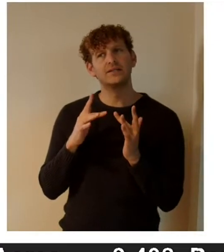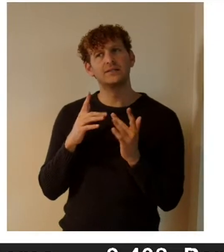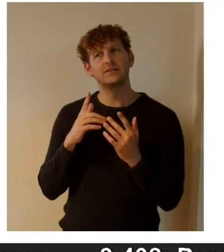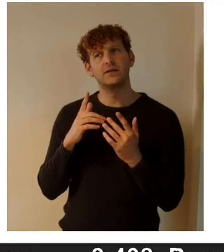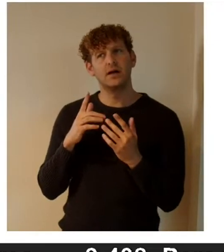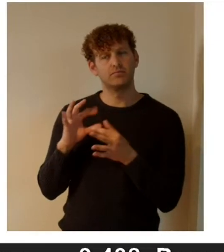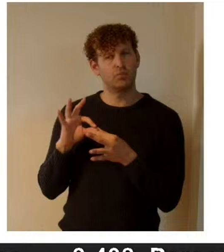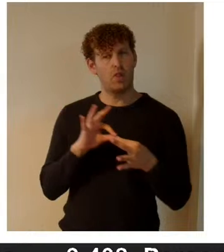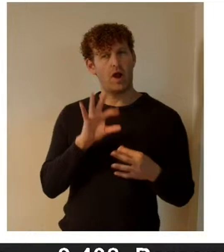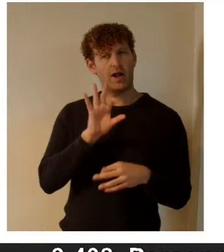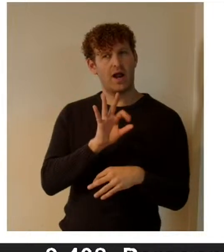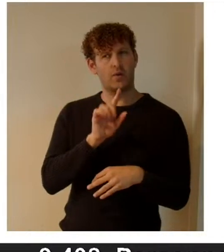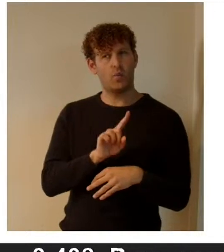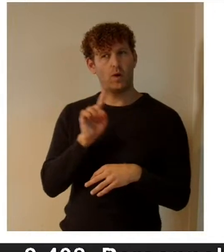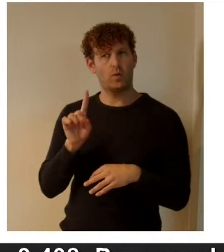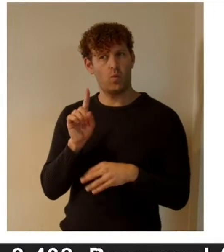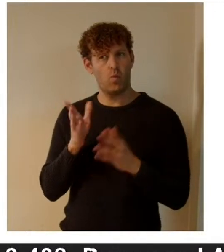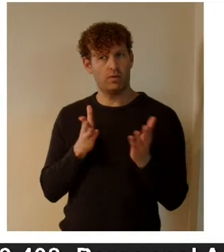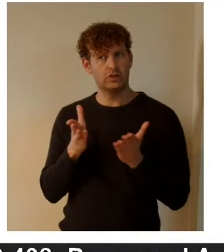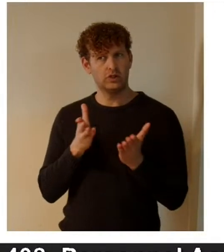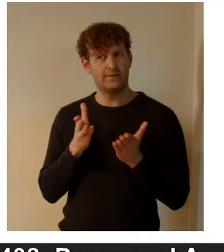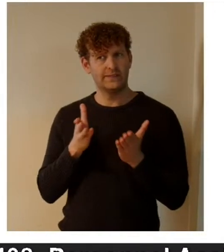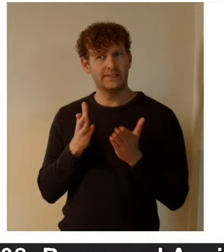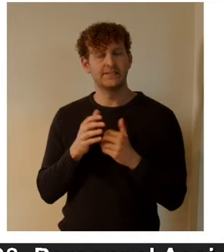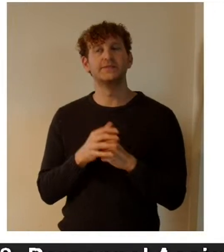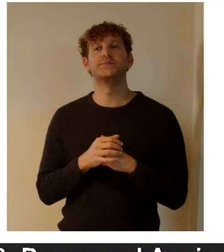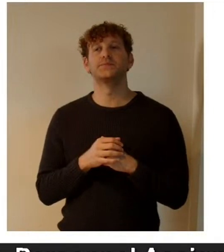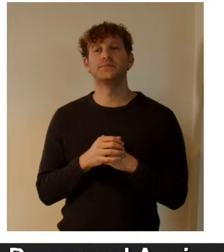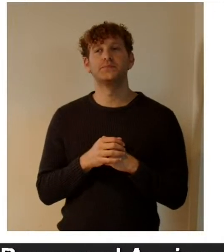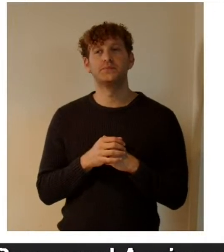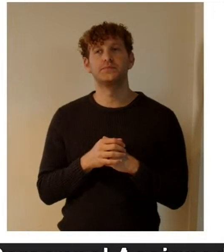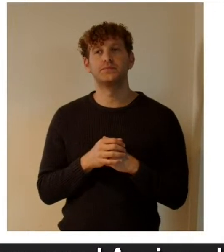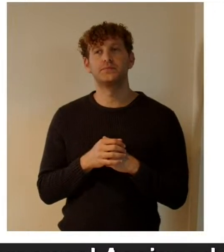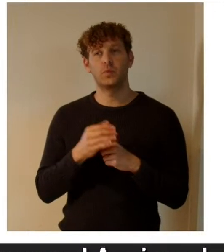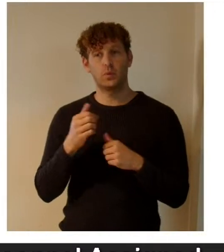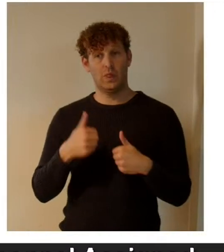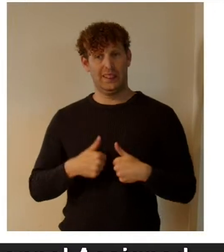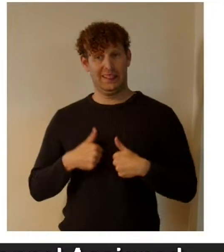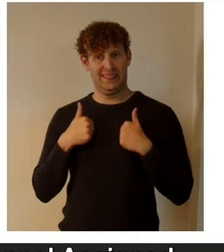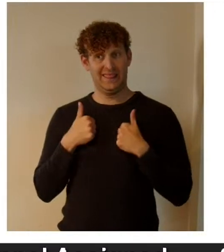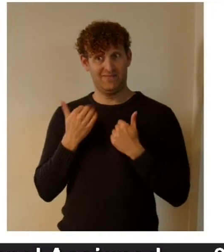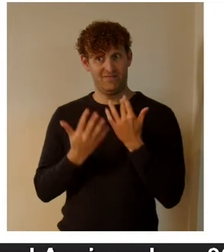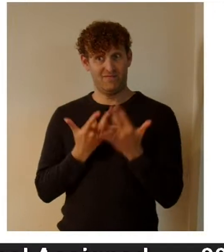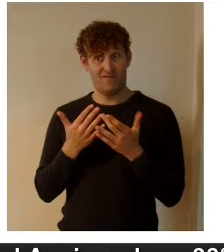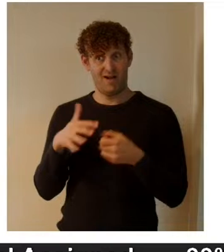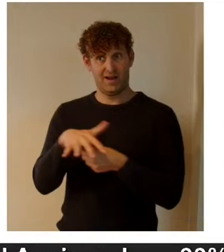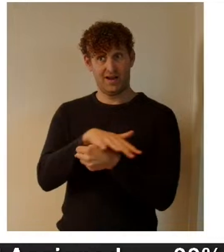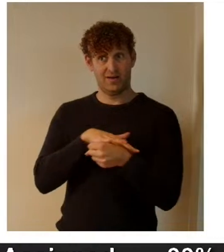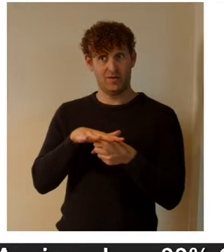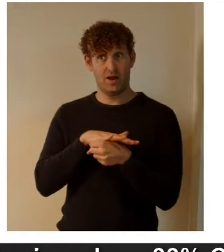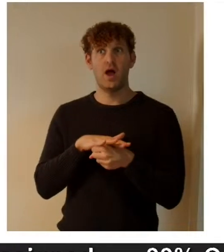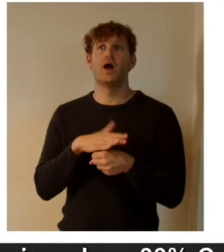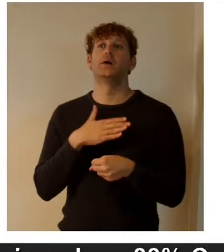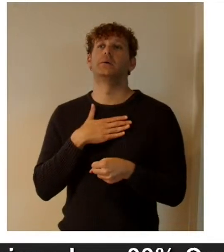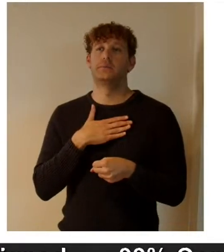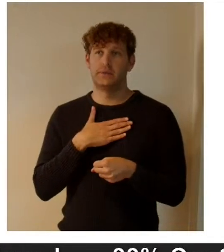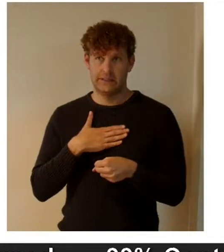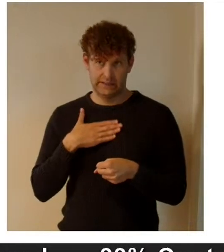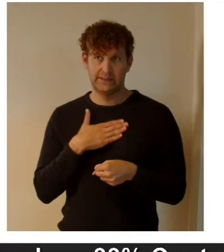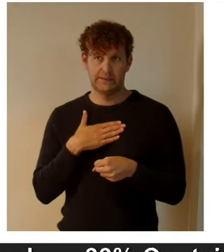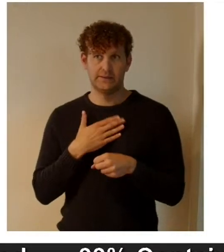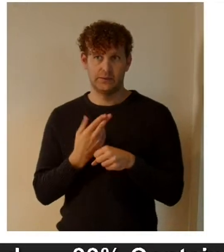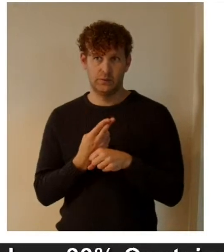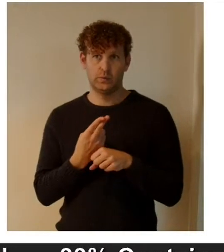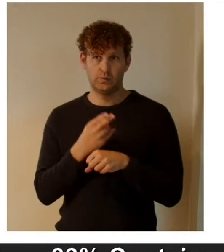for all 911 services, even within the fire zone, please utilize the 911 system.